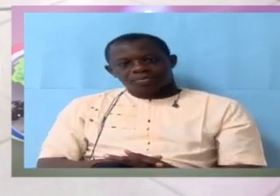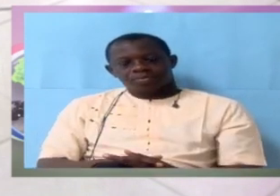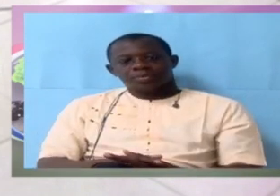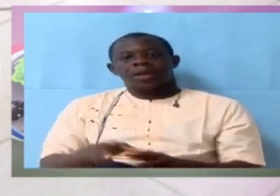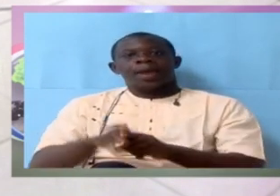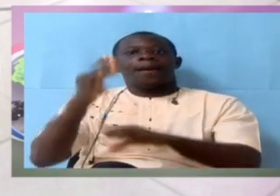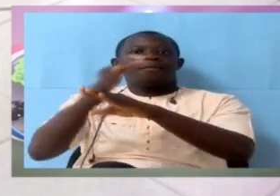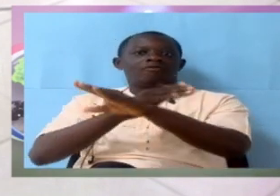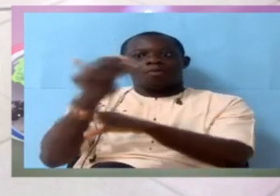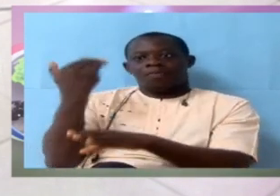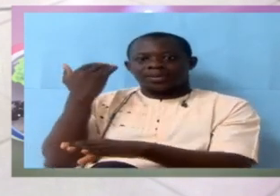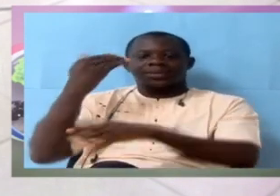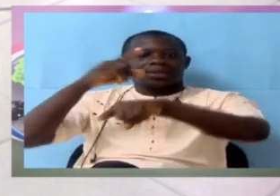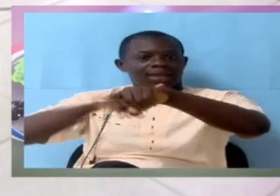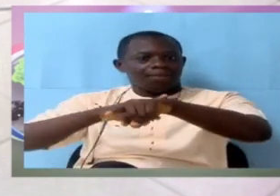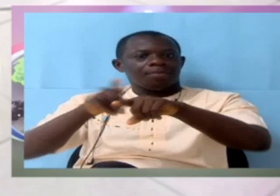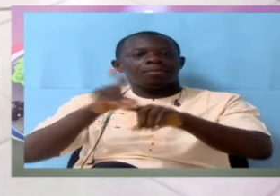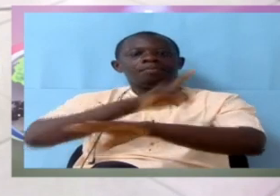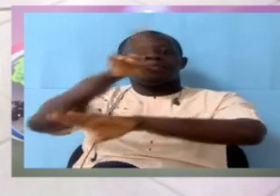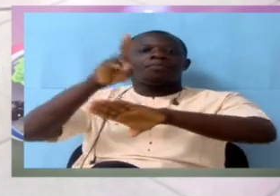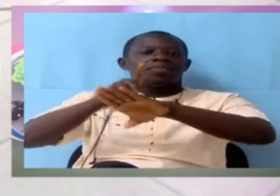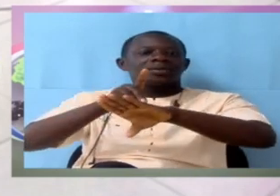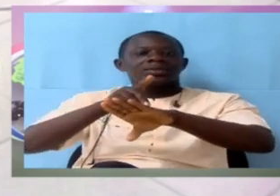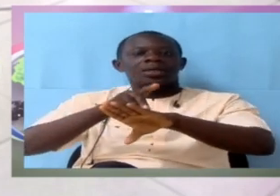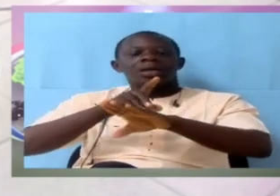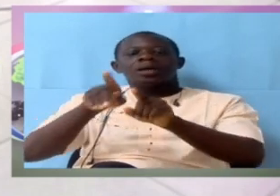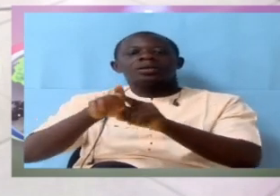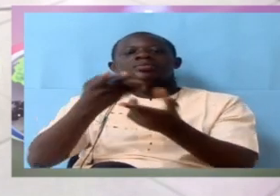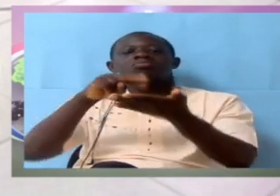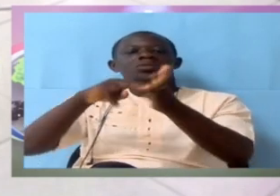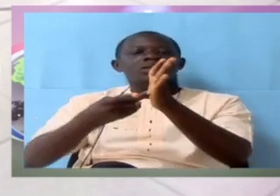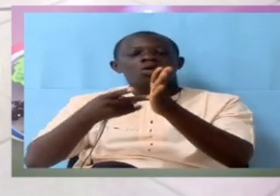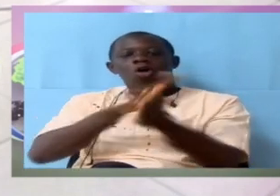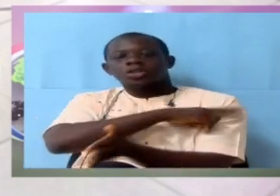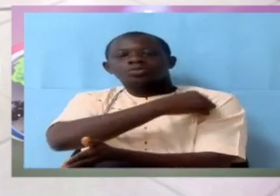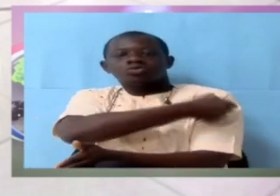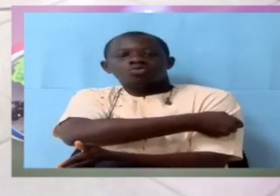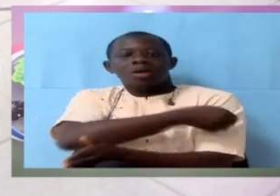that time, things were being done at the new hospital at Kanifing.